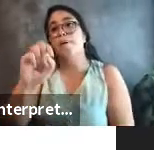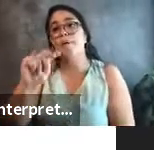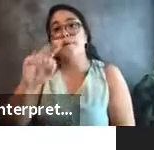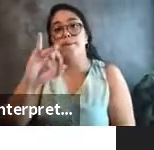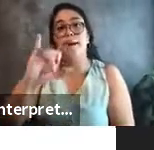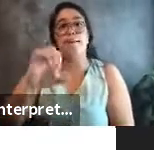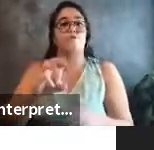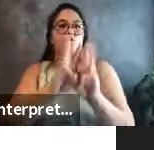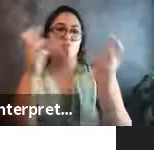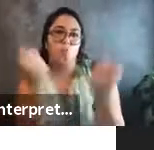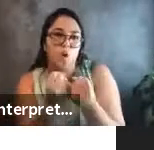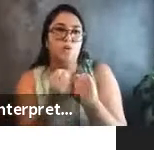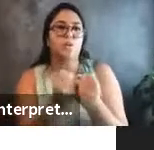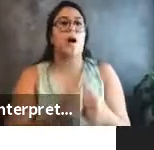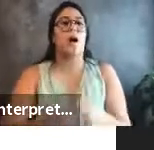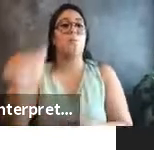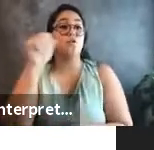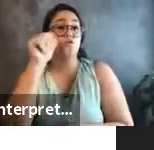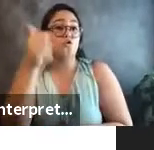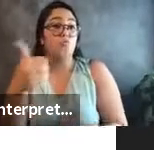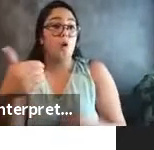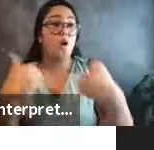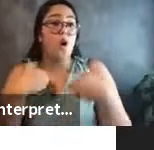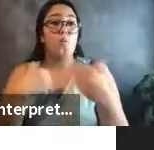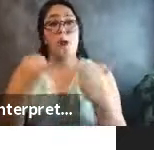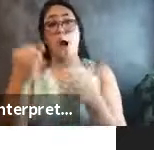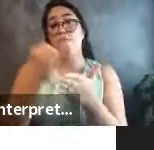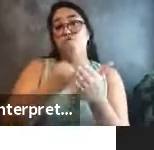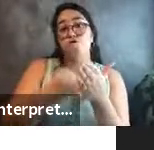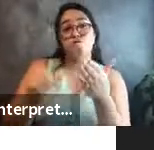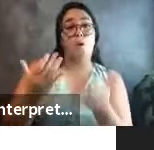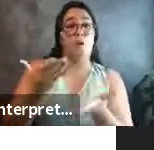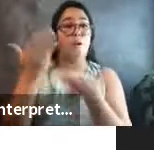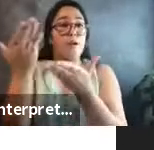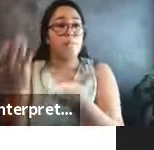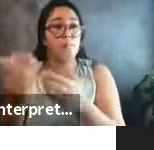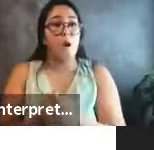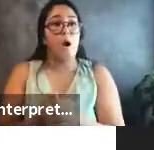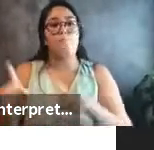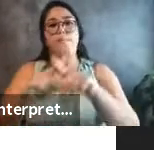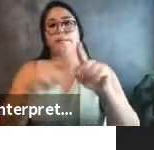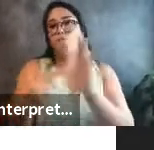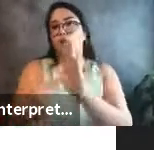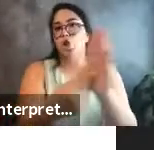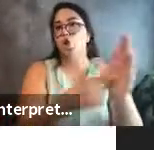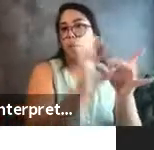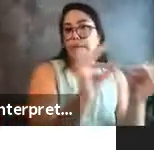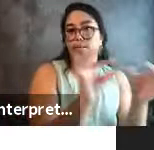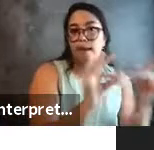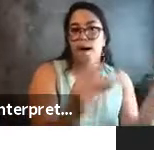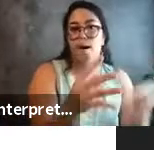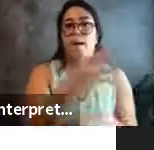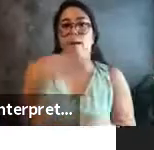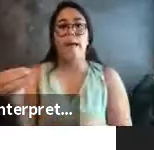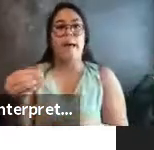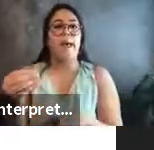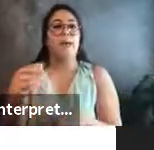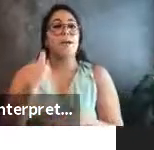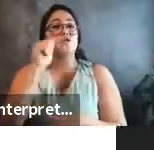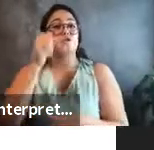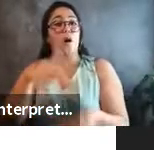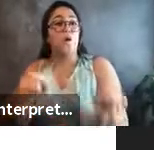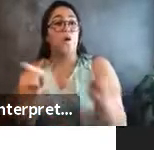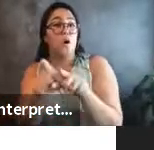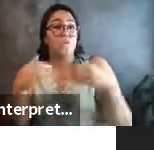exhibitors, drawing prompts with Lauren Davis and teaching drawing elements of comics to kids workshop